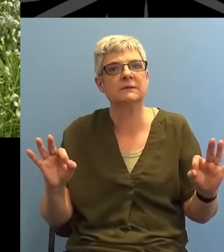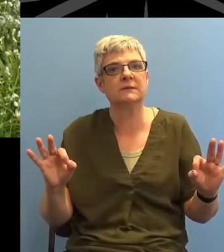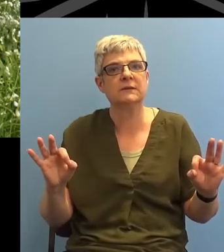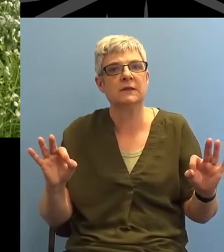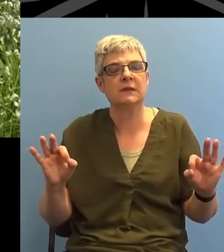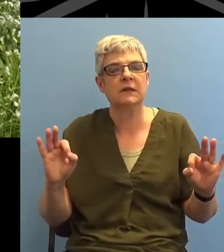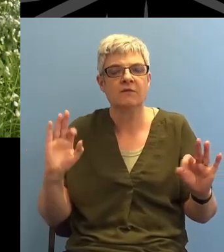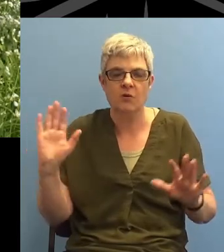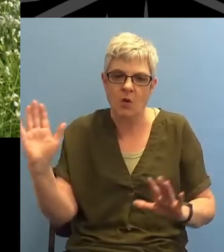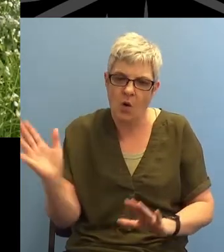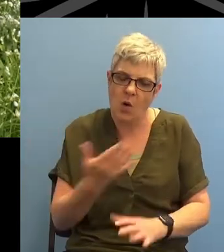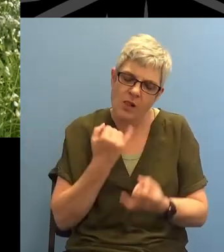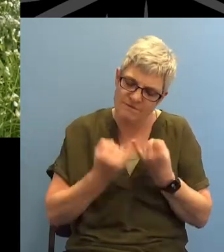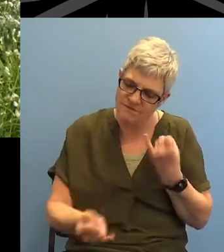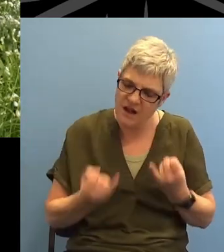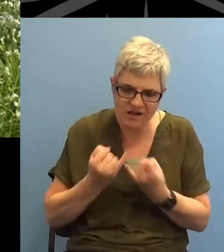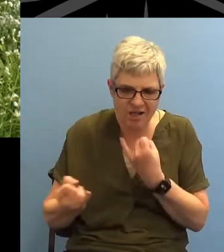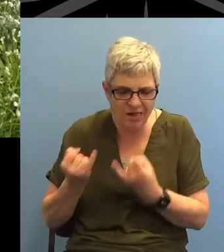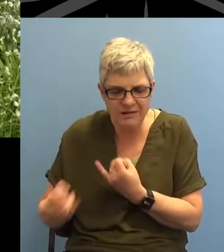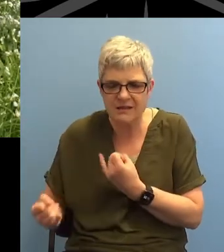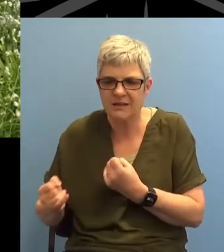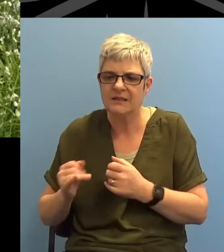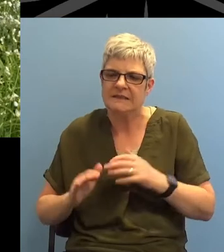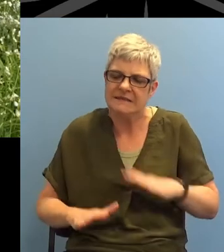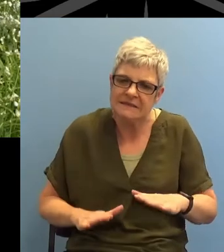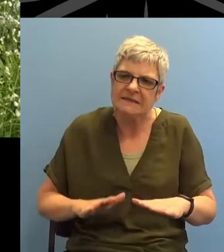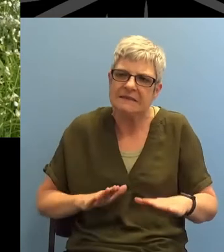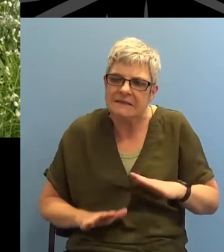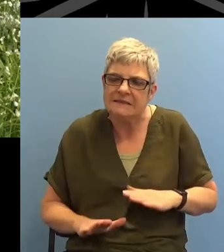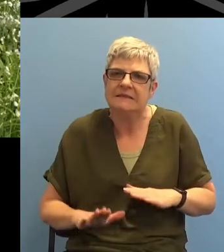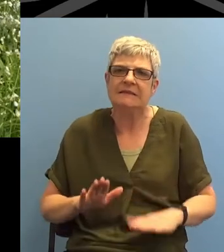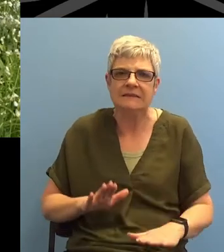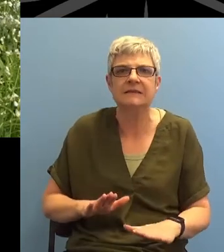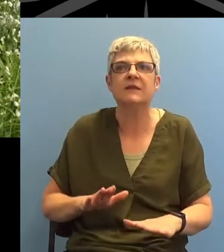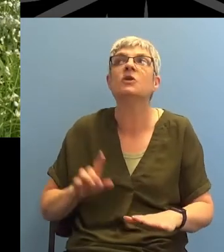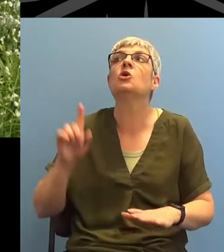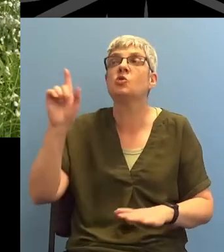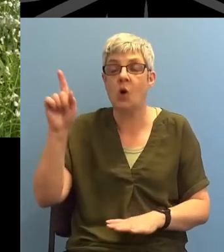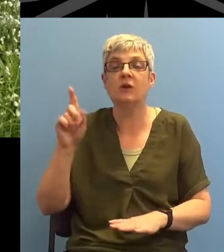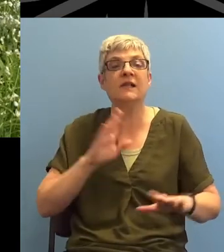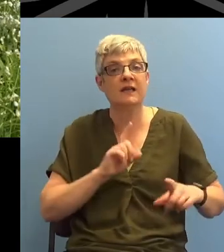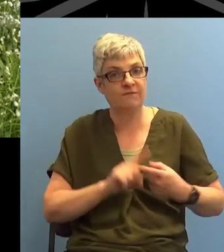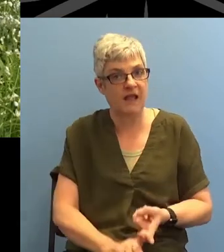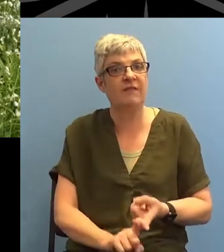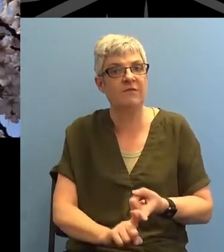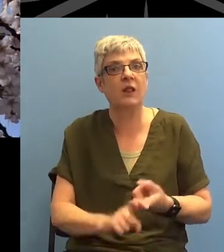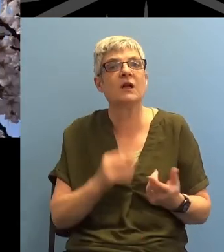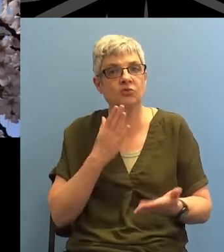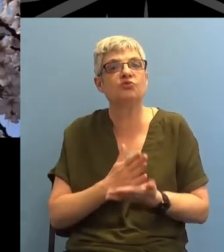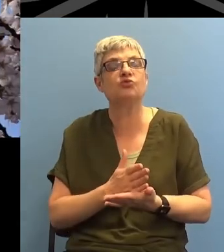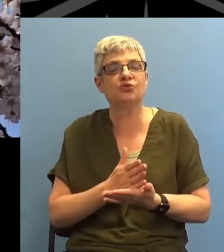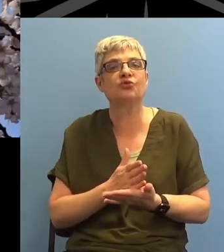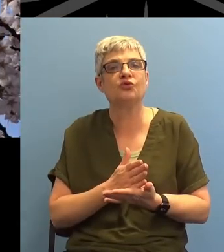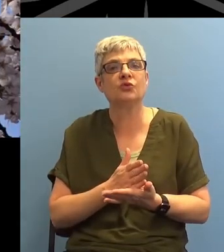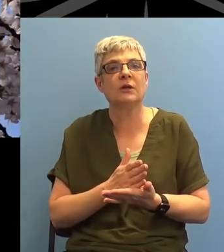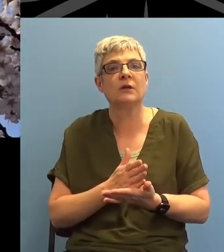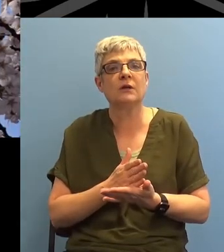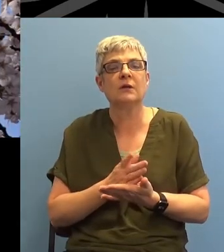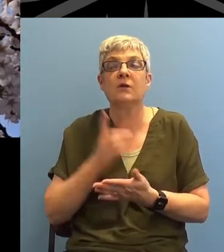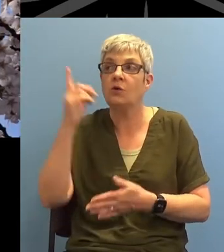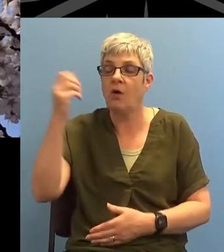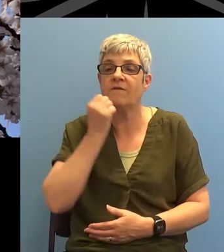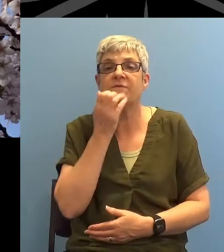For all our failings and our stumblings, God is faithful and true. God forgives